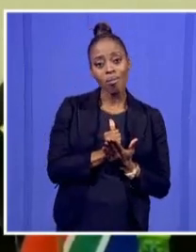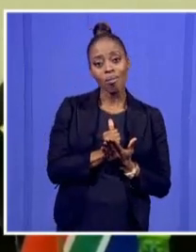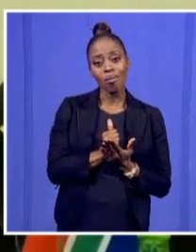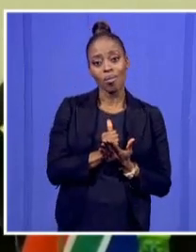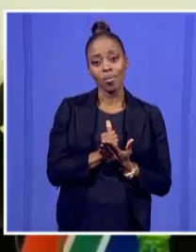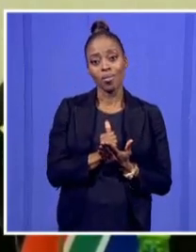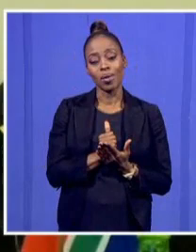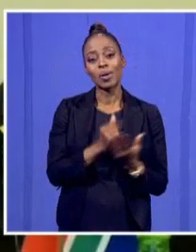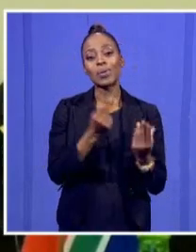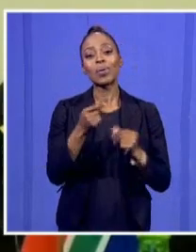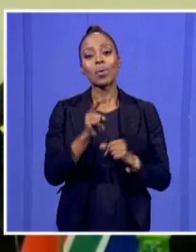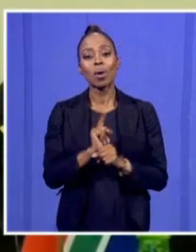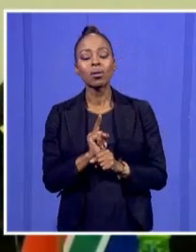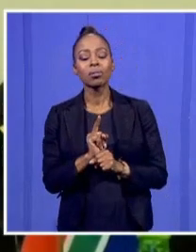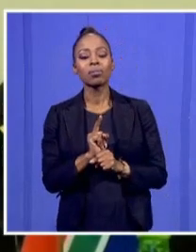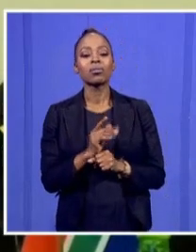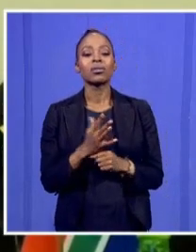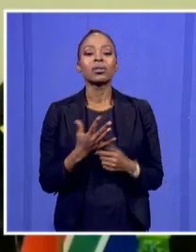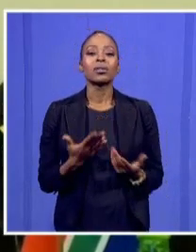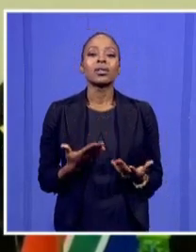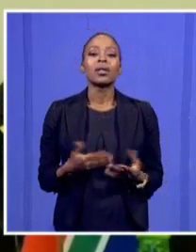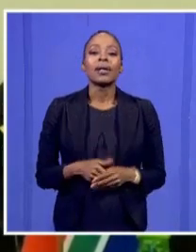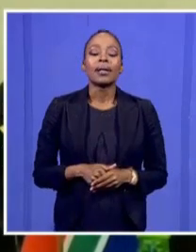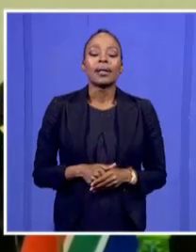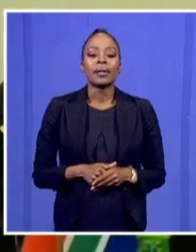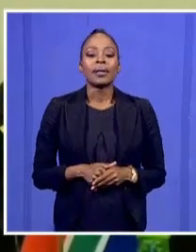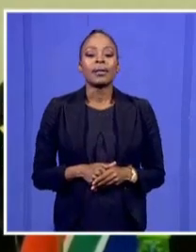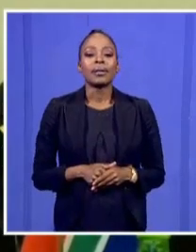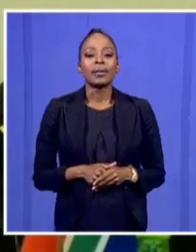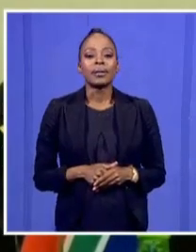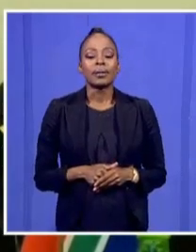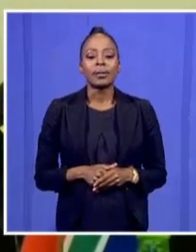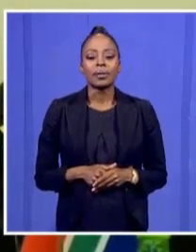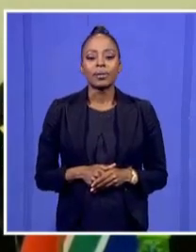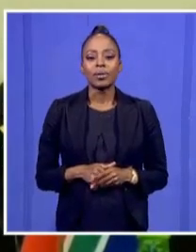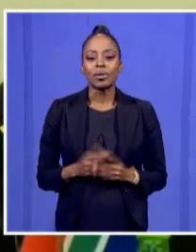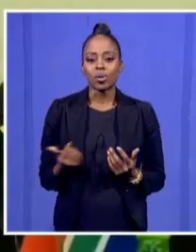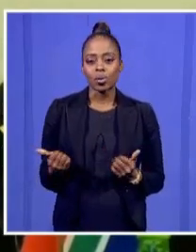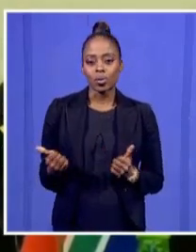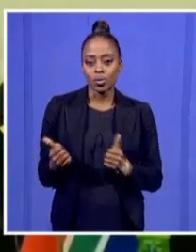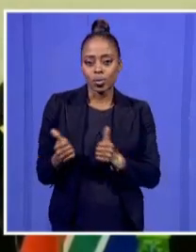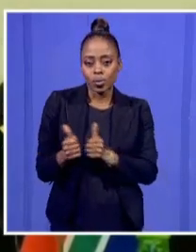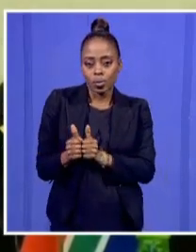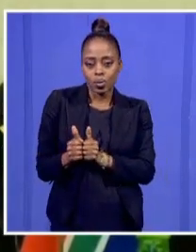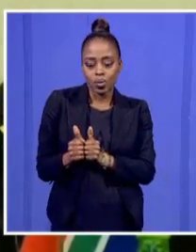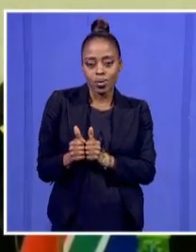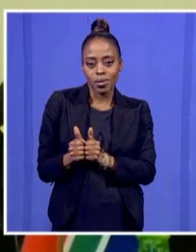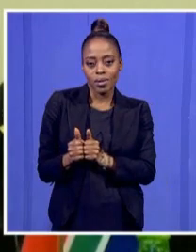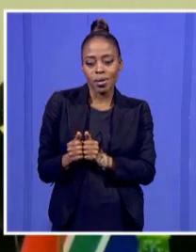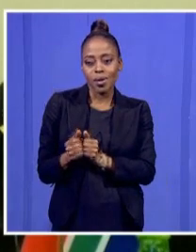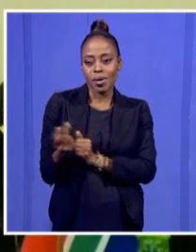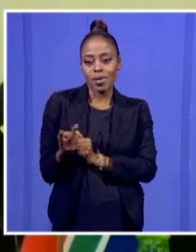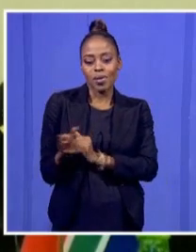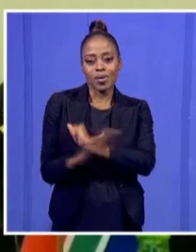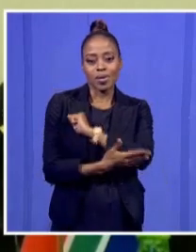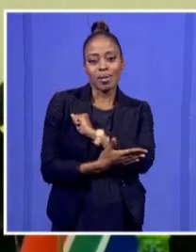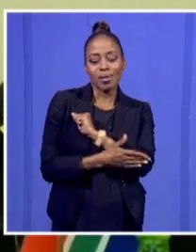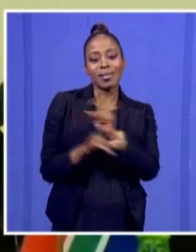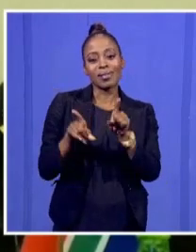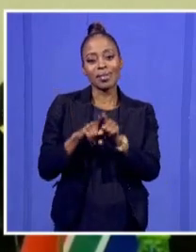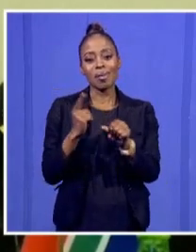foster and closely ties between the two countries. I would also like to extend my